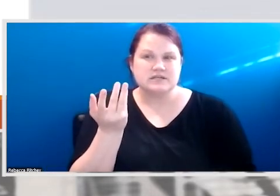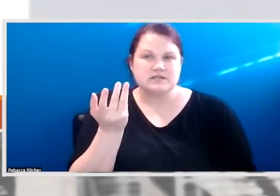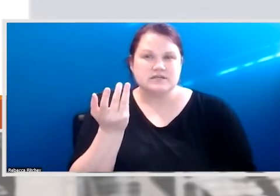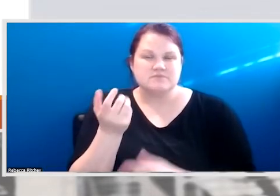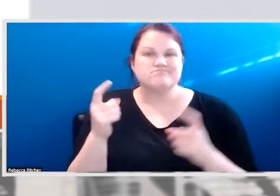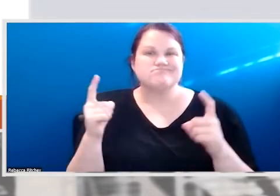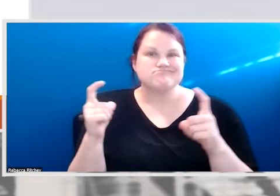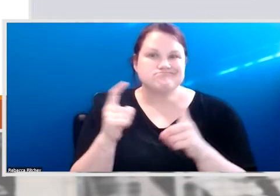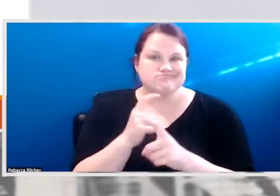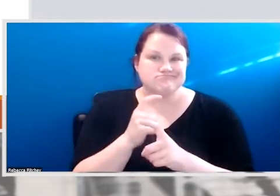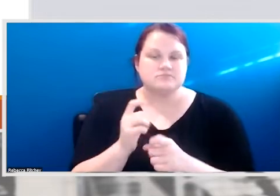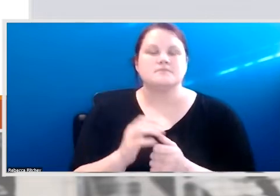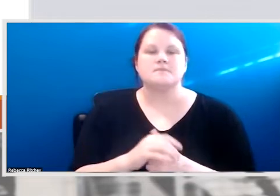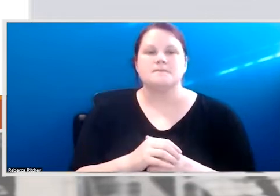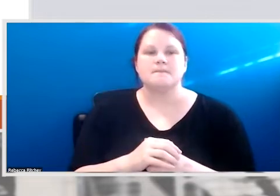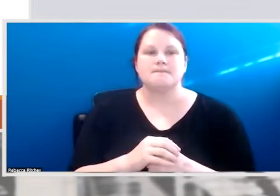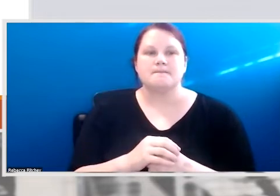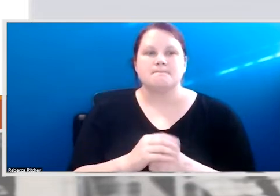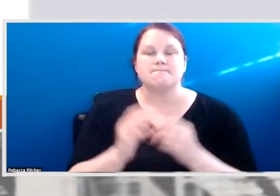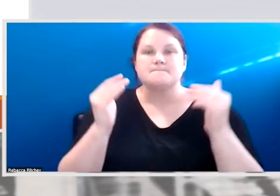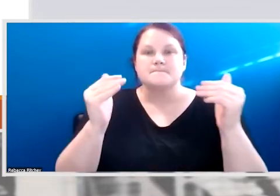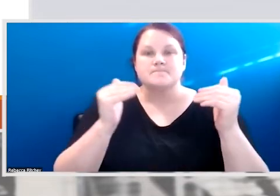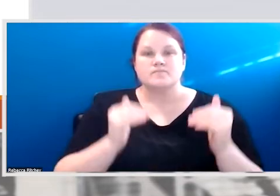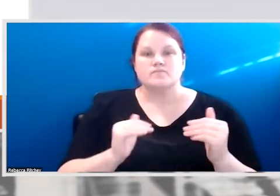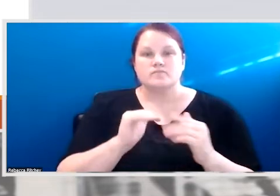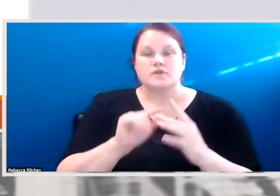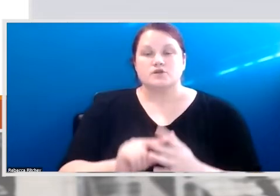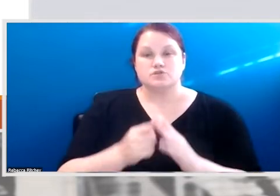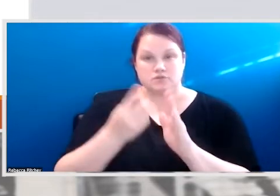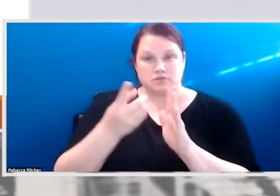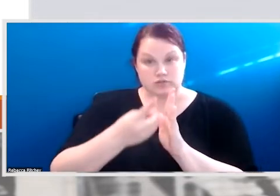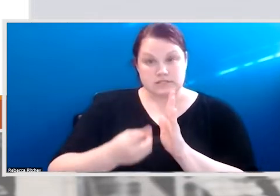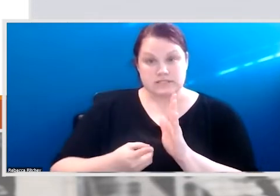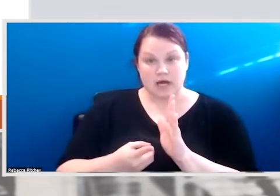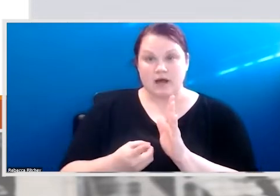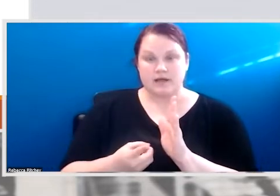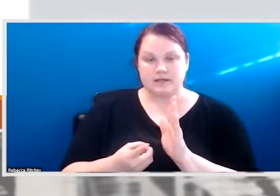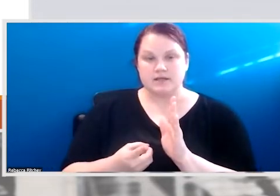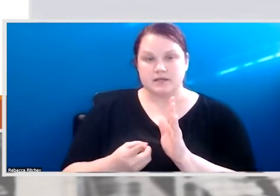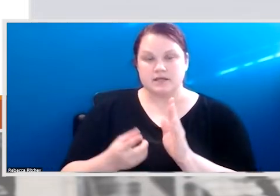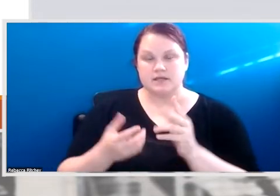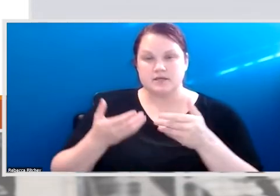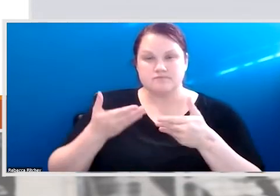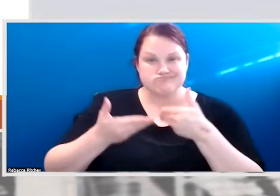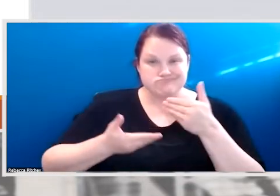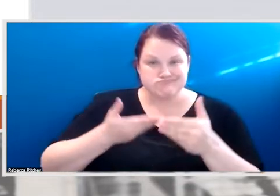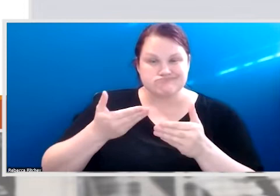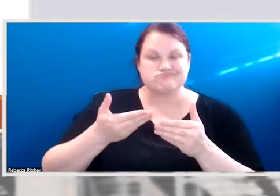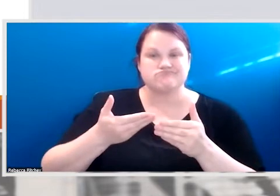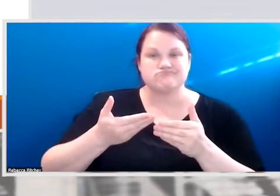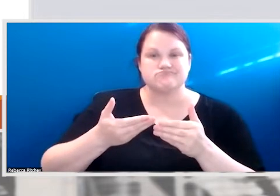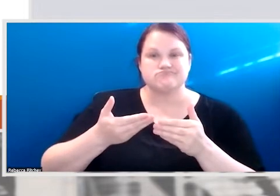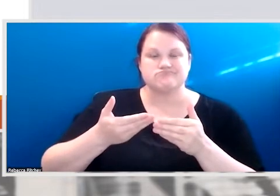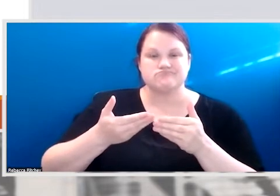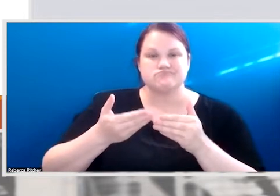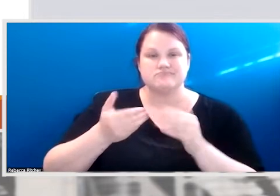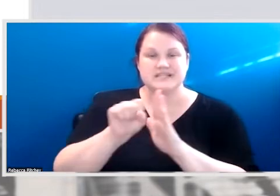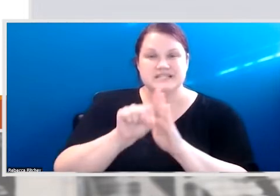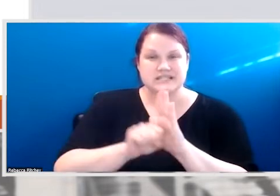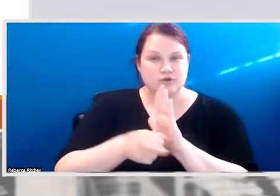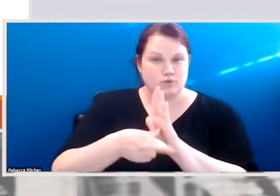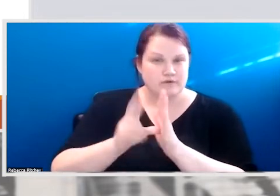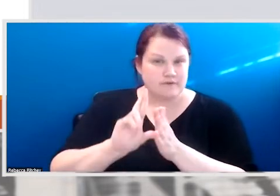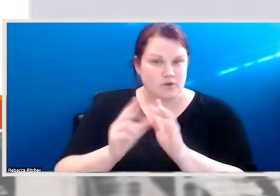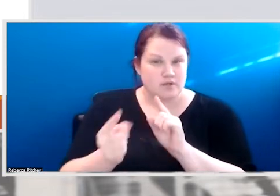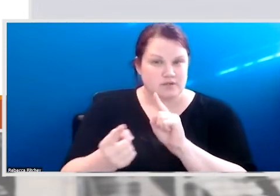complexity. From there, once we start designing, we're going to go through a period of designing and stakeholder review. Those